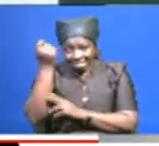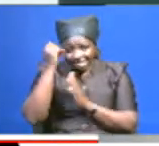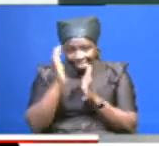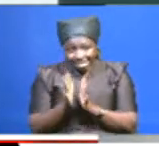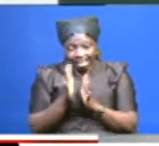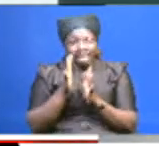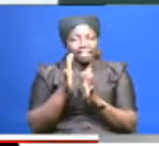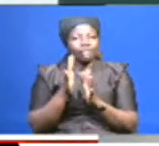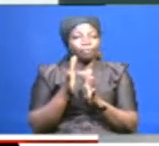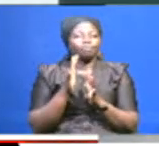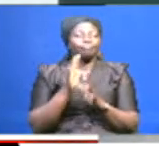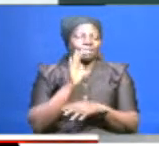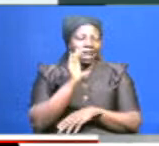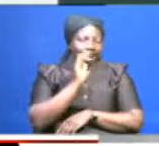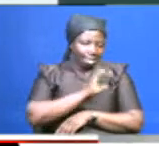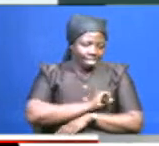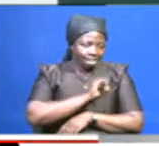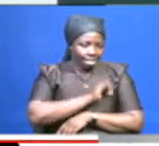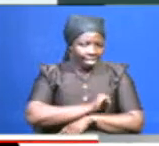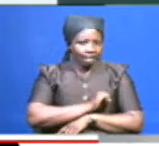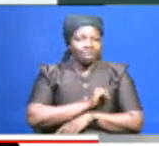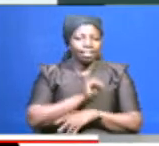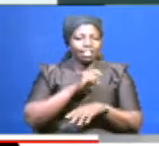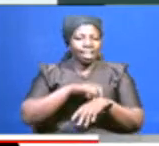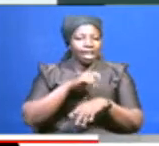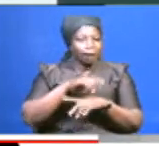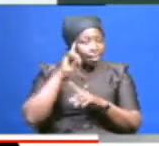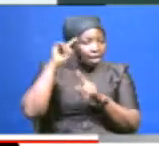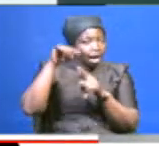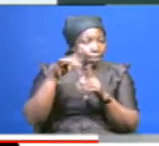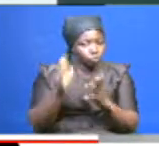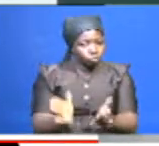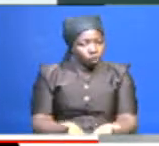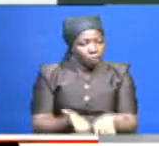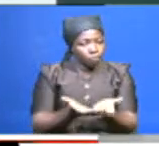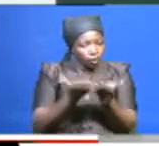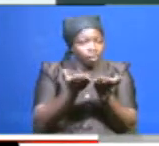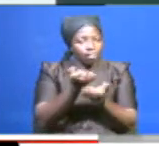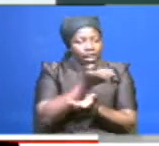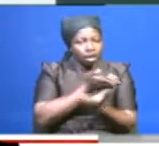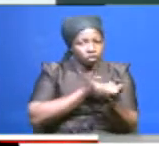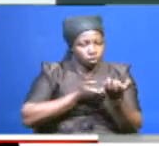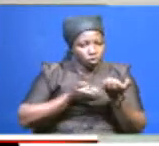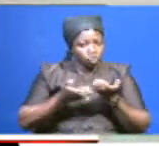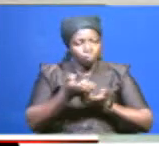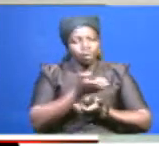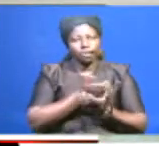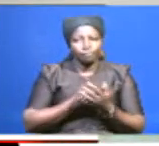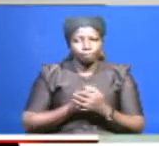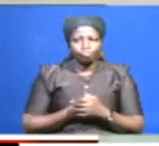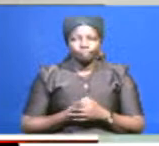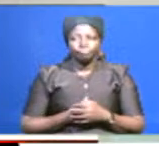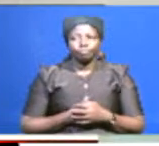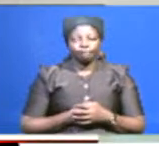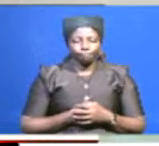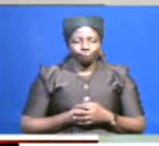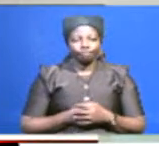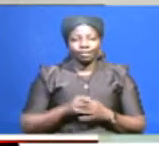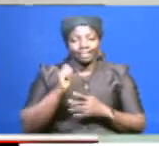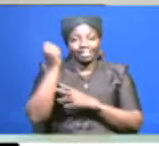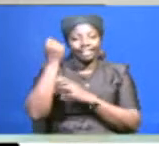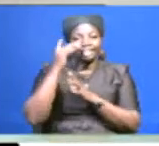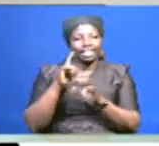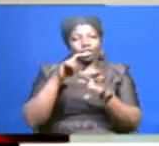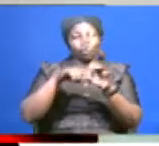looks to recover the economy from turmoil. Alan Aoko, Prime Edition. Kenyans joined the world